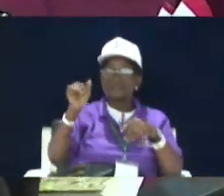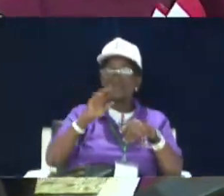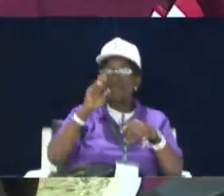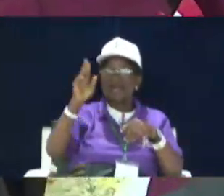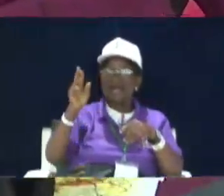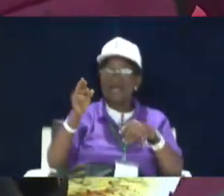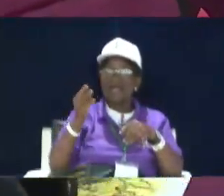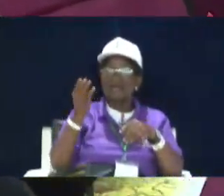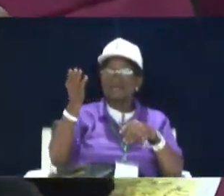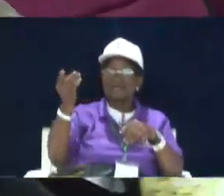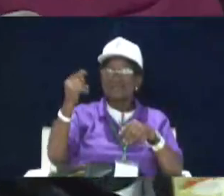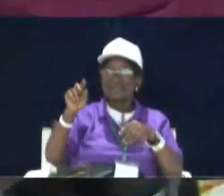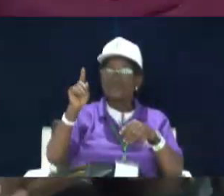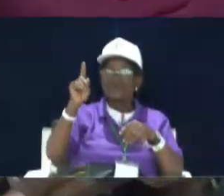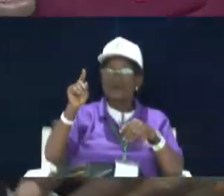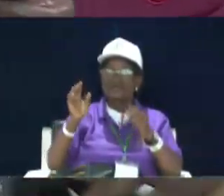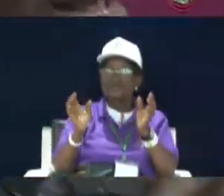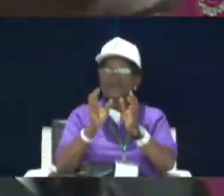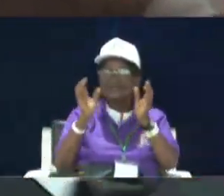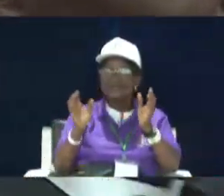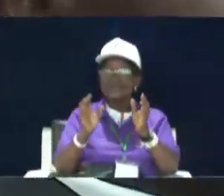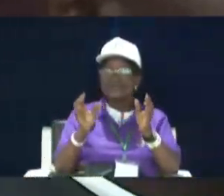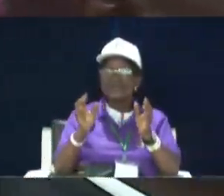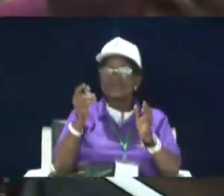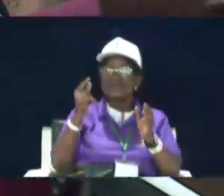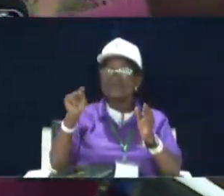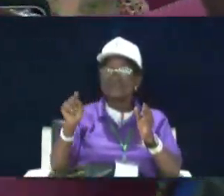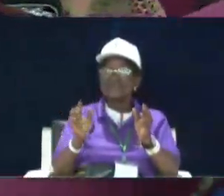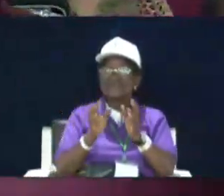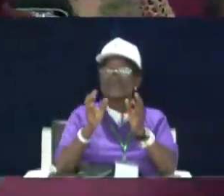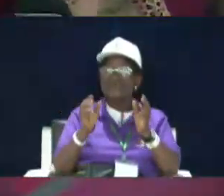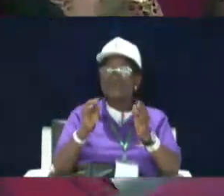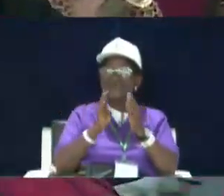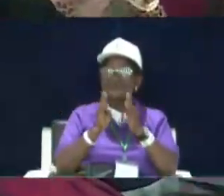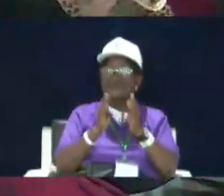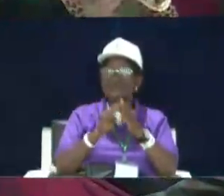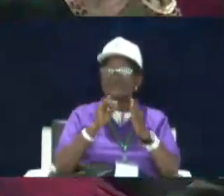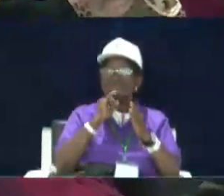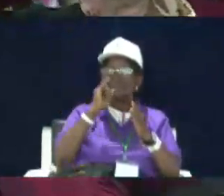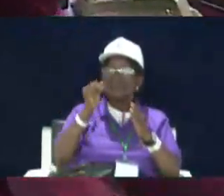their convention. So all pastors shout hallelujah.